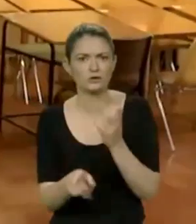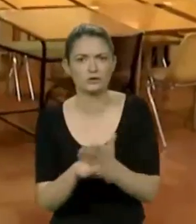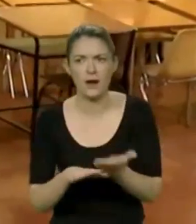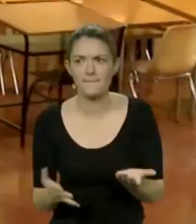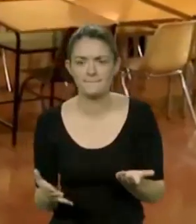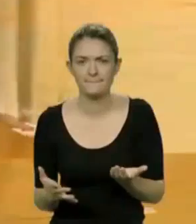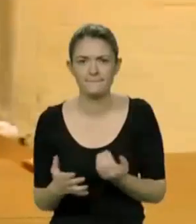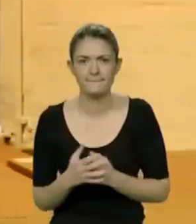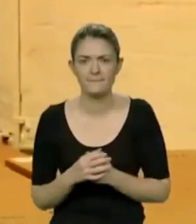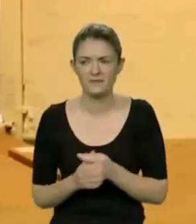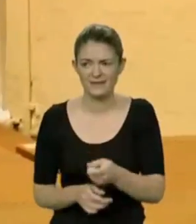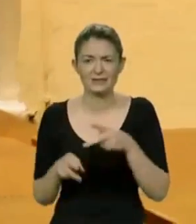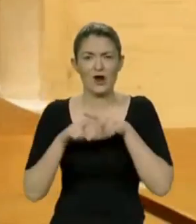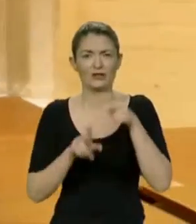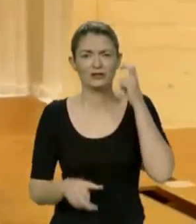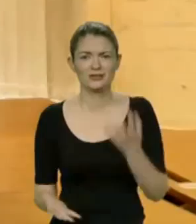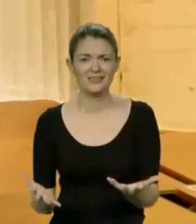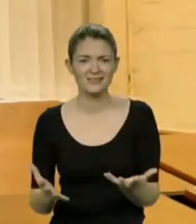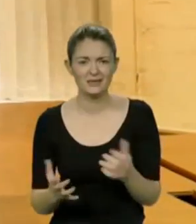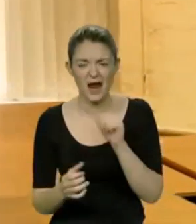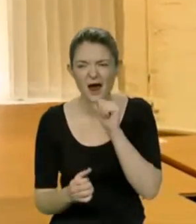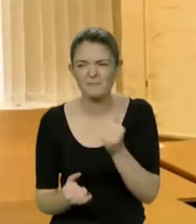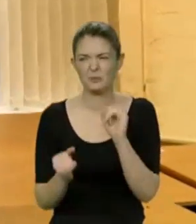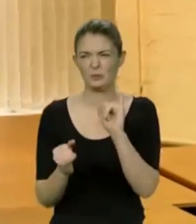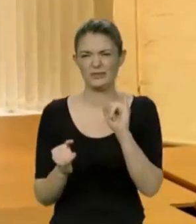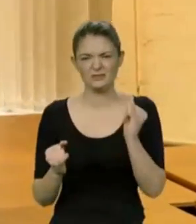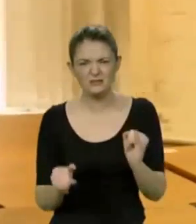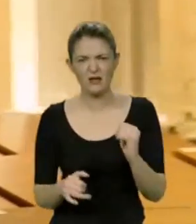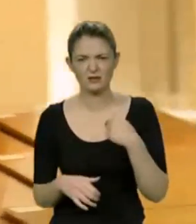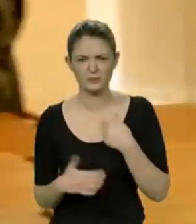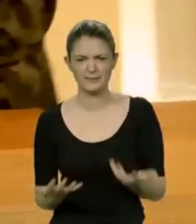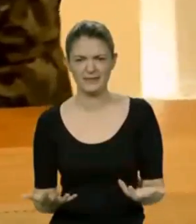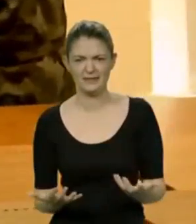That is horseshit. That is an absolute insult to me.